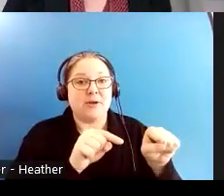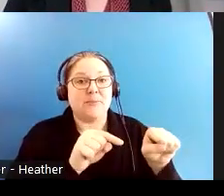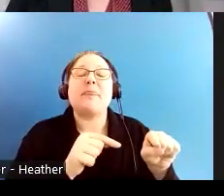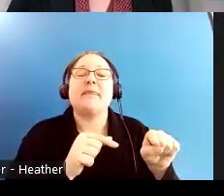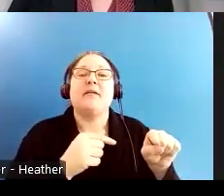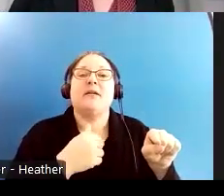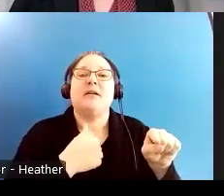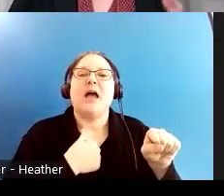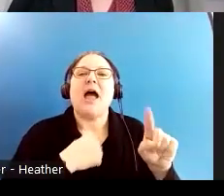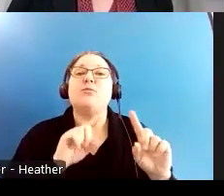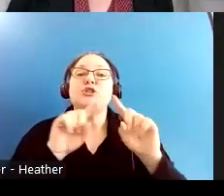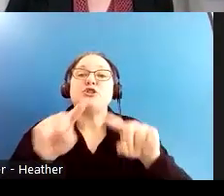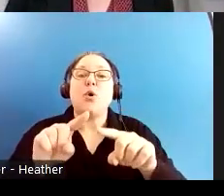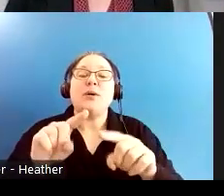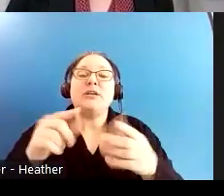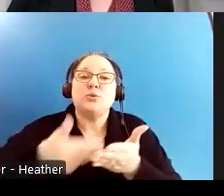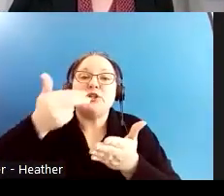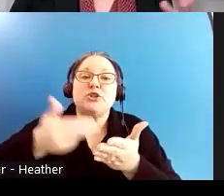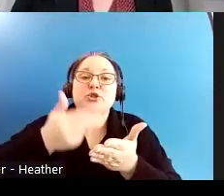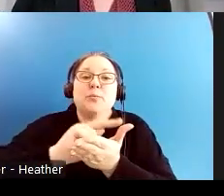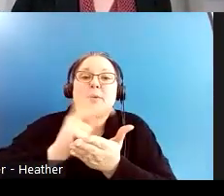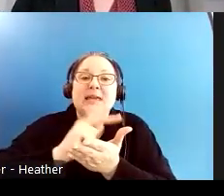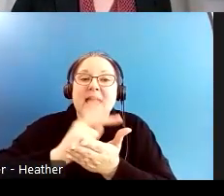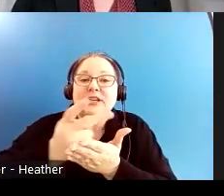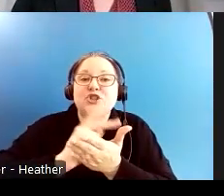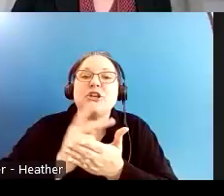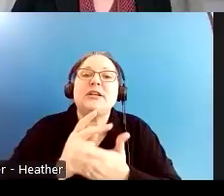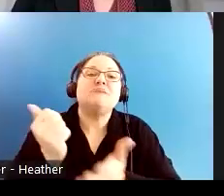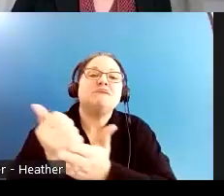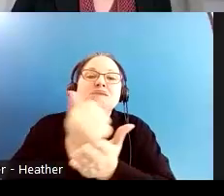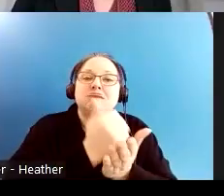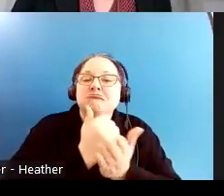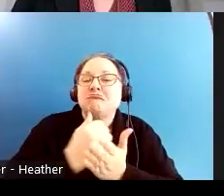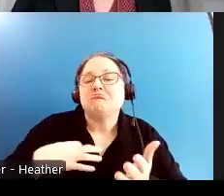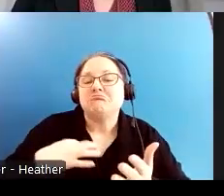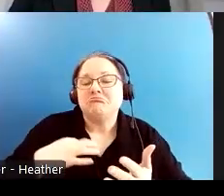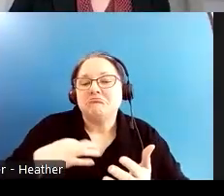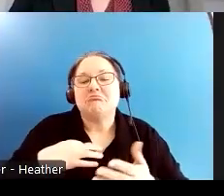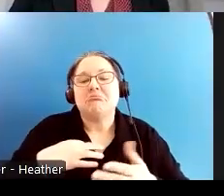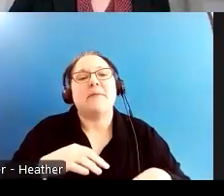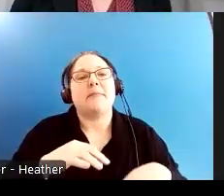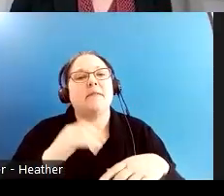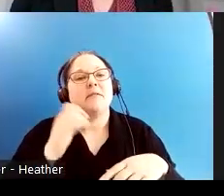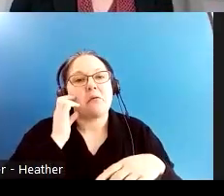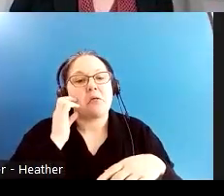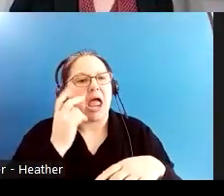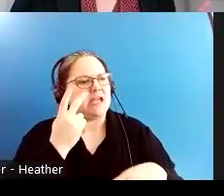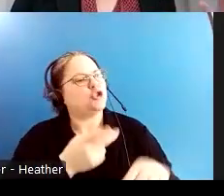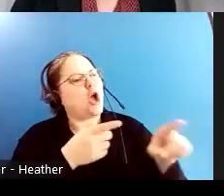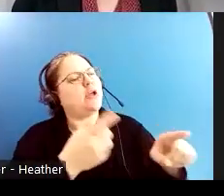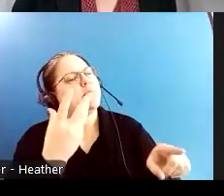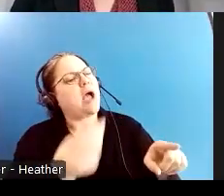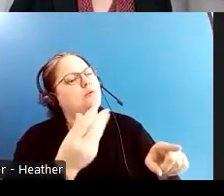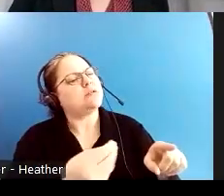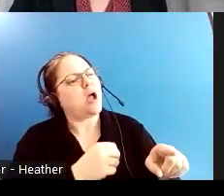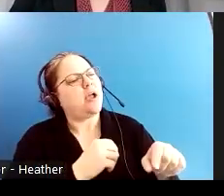soup kitchen with some of my street medicine colleagues early on in our program's development. I saw him outside the soup kitchen pulling a